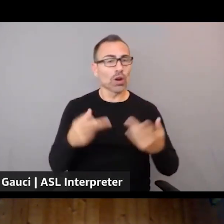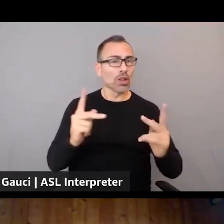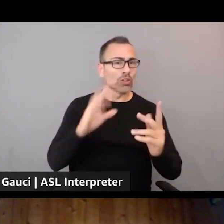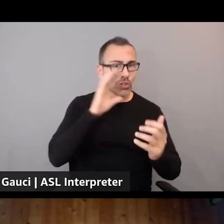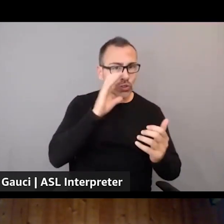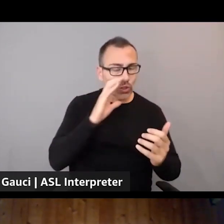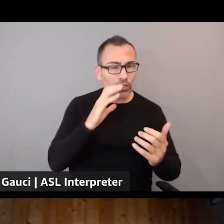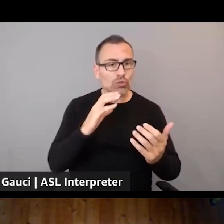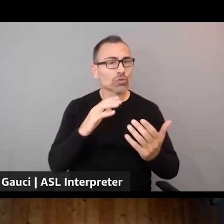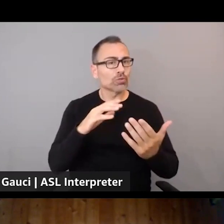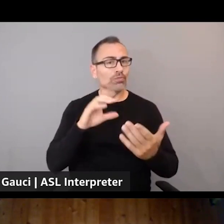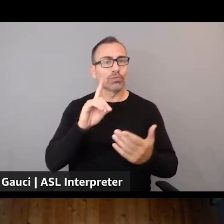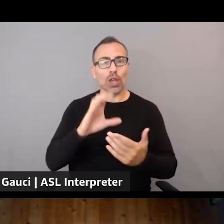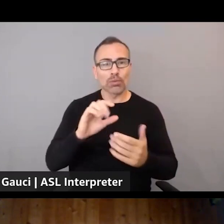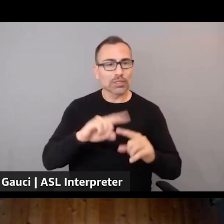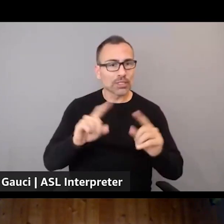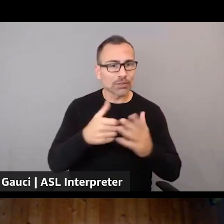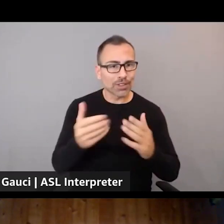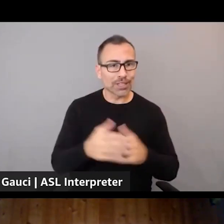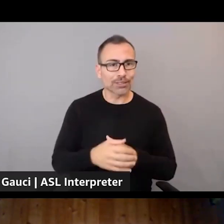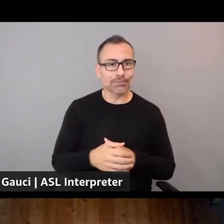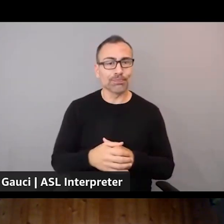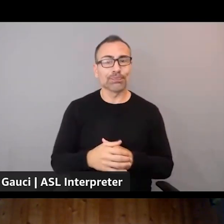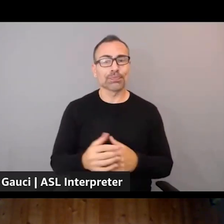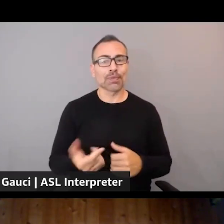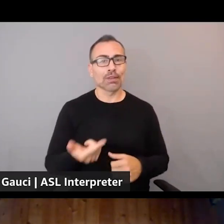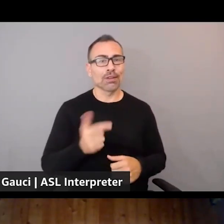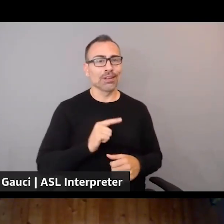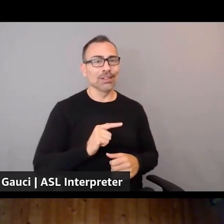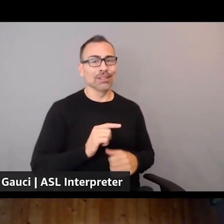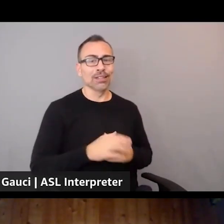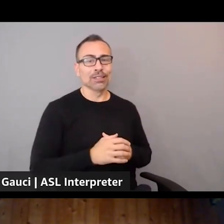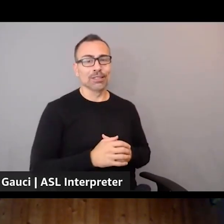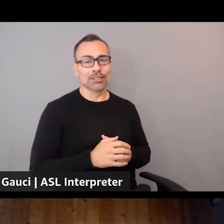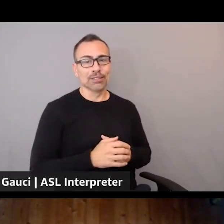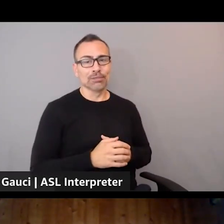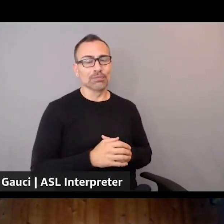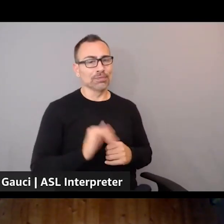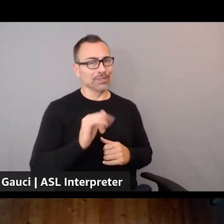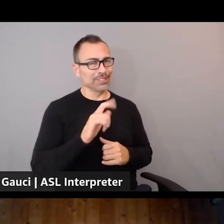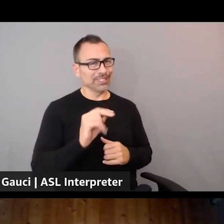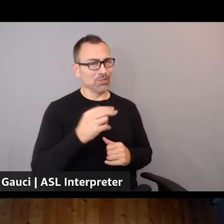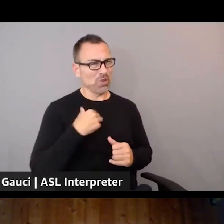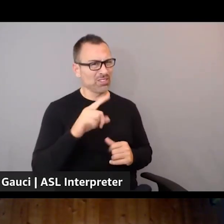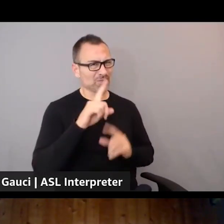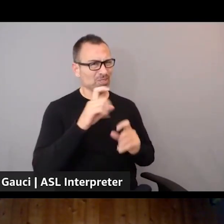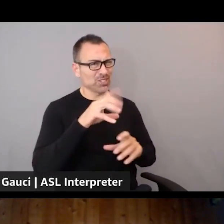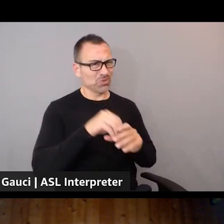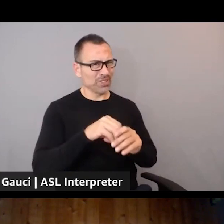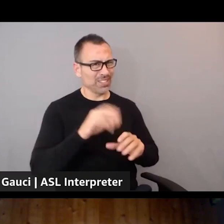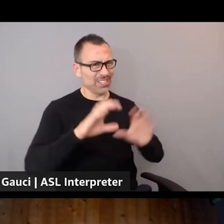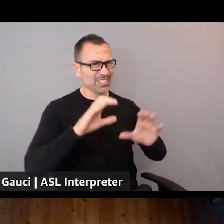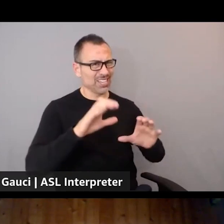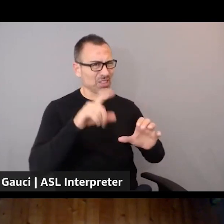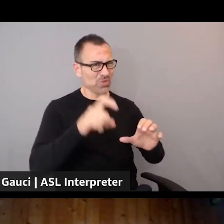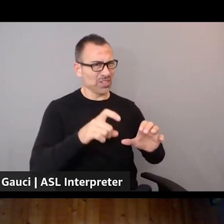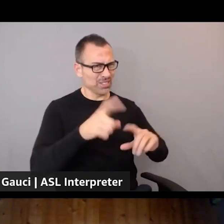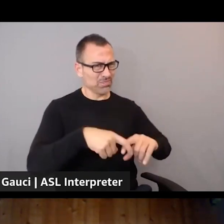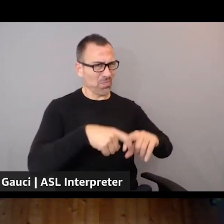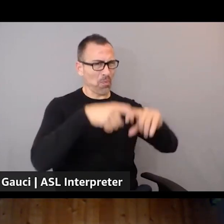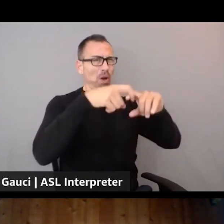There were some questions in the chat that I think we should address first before we go further, because there are